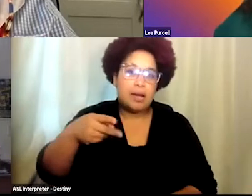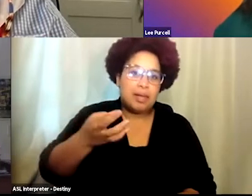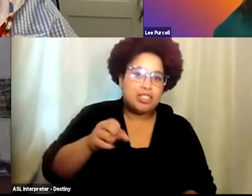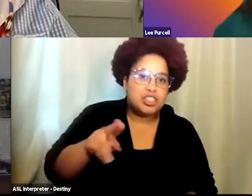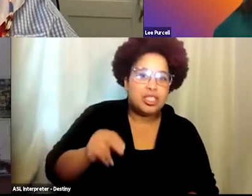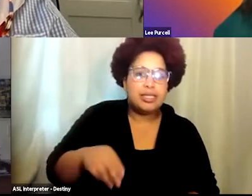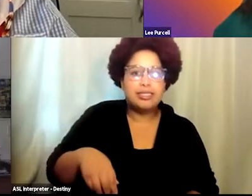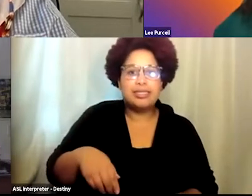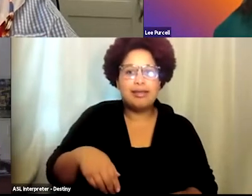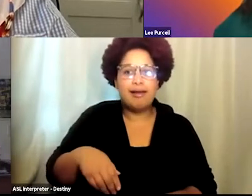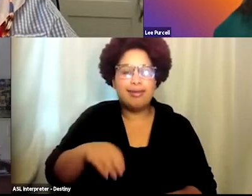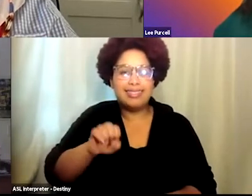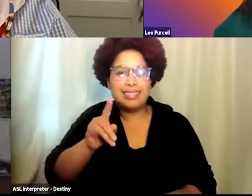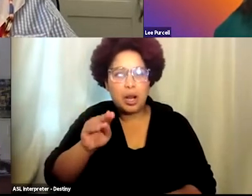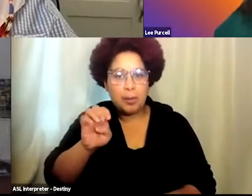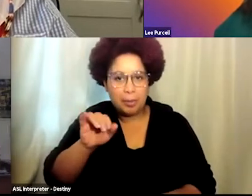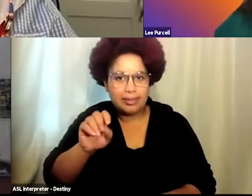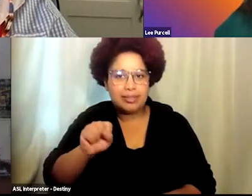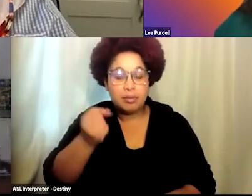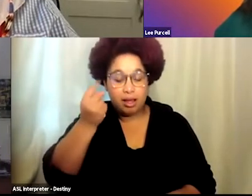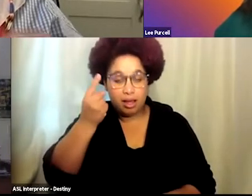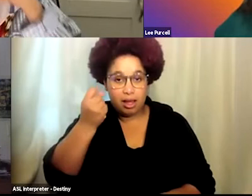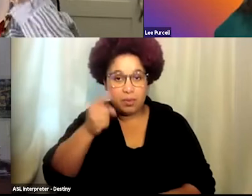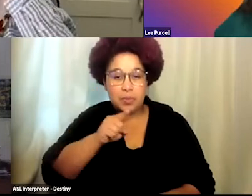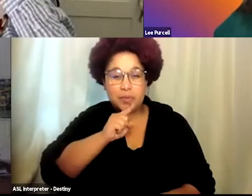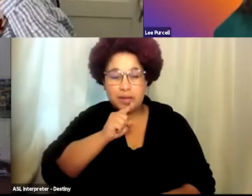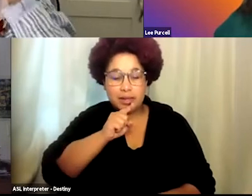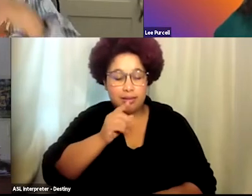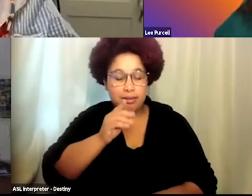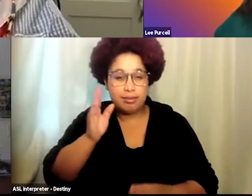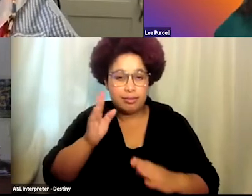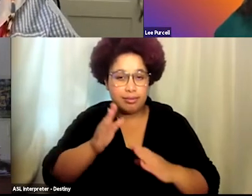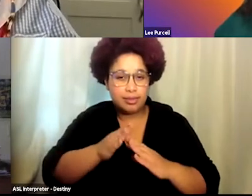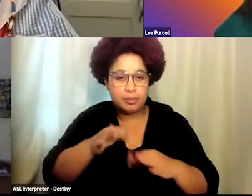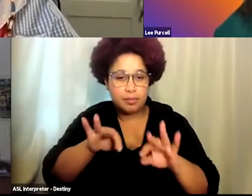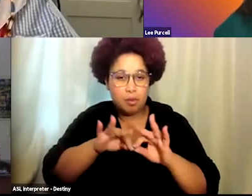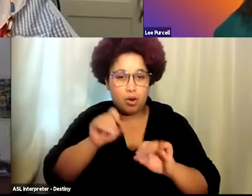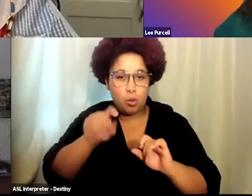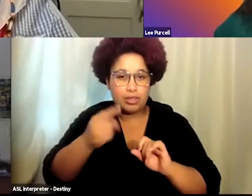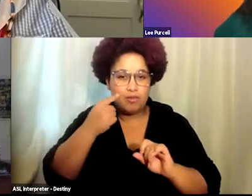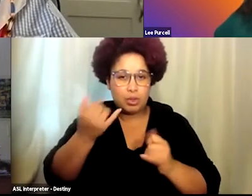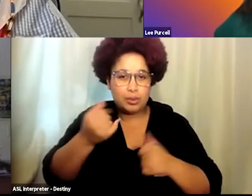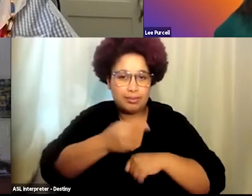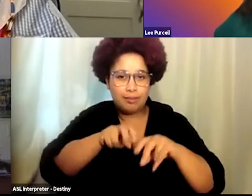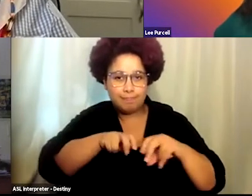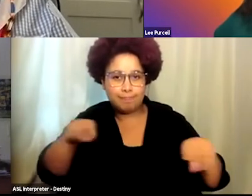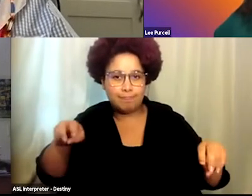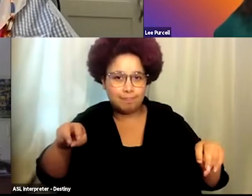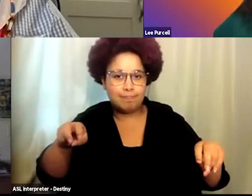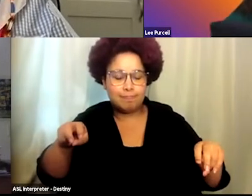that are out there. But I think the fundamental question for today's panelists right